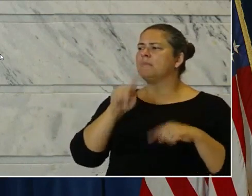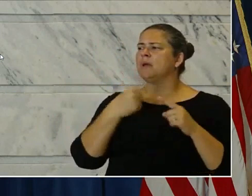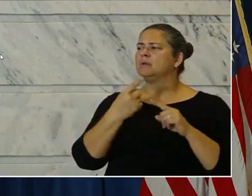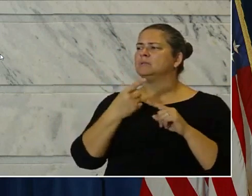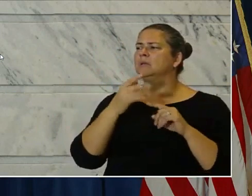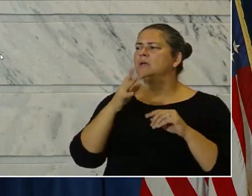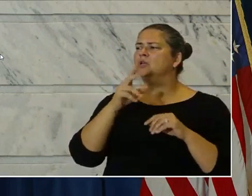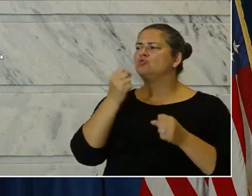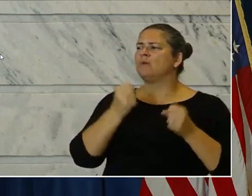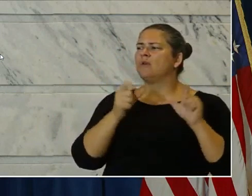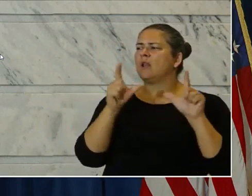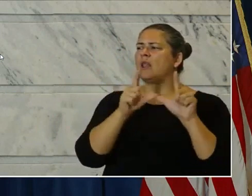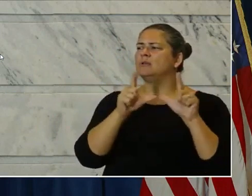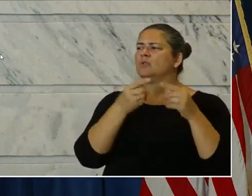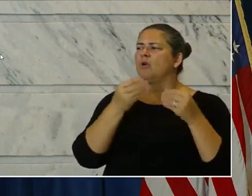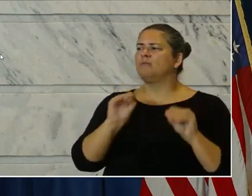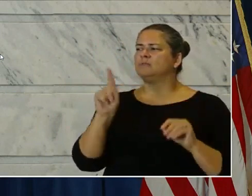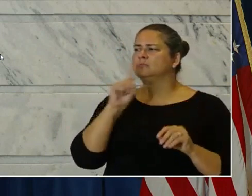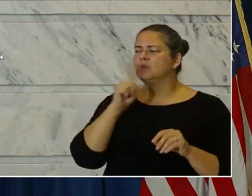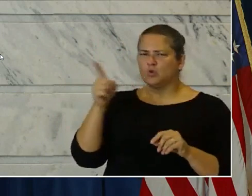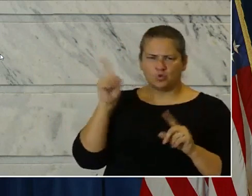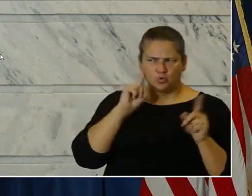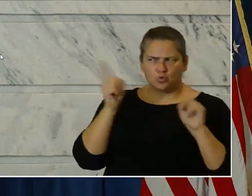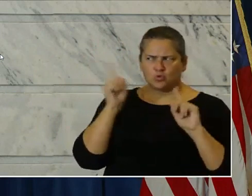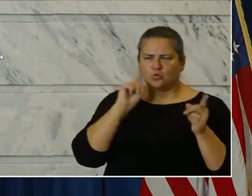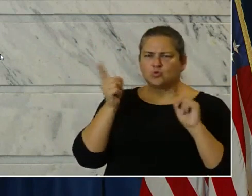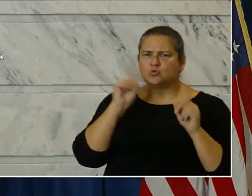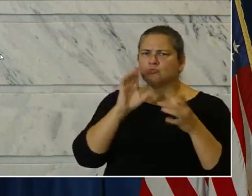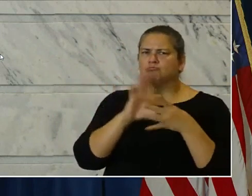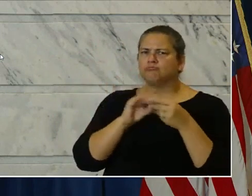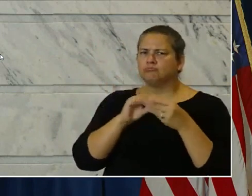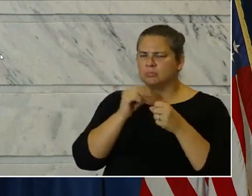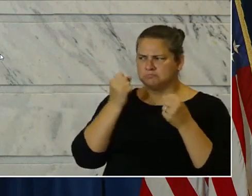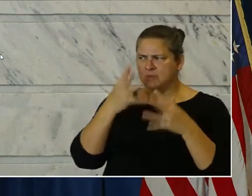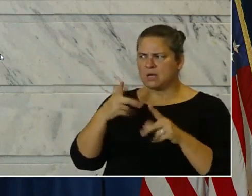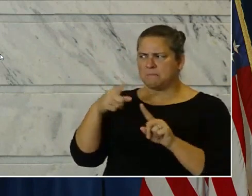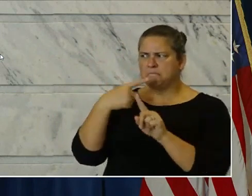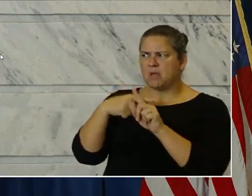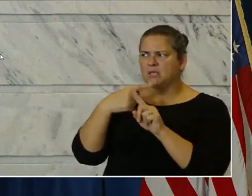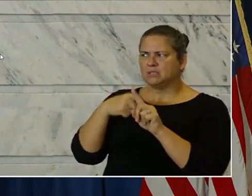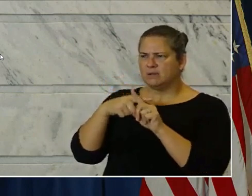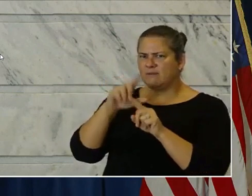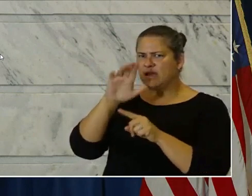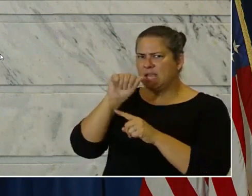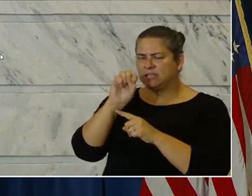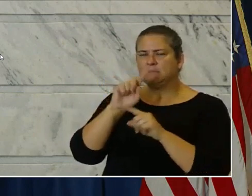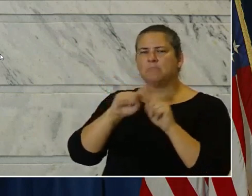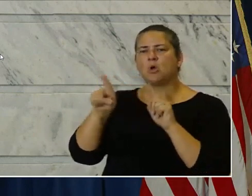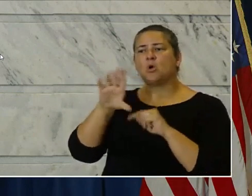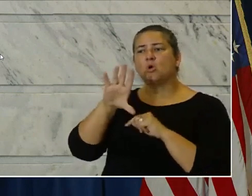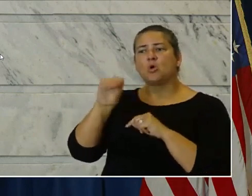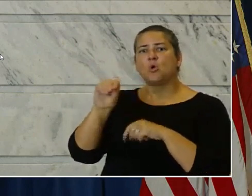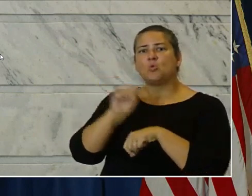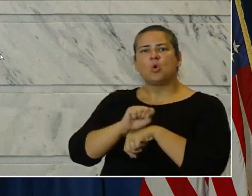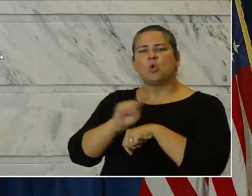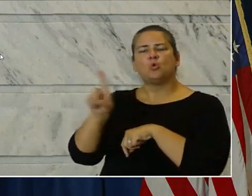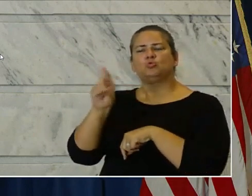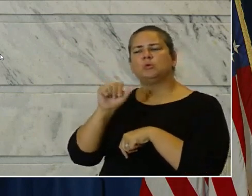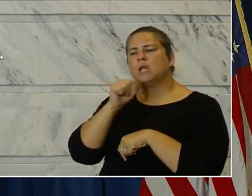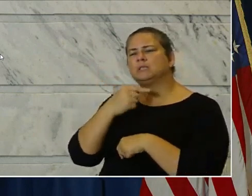ID driver's license offices, that there are a rash of positive cases, but the co-workers are not being